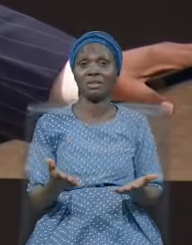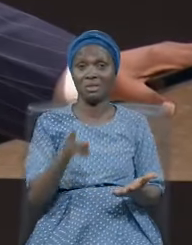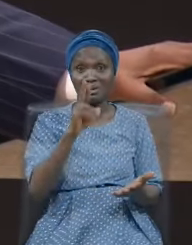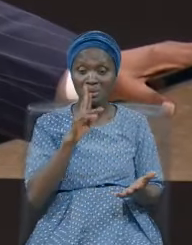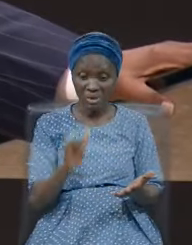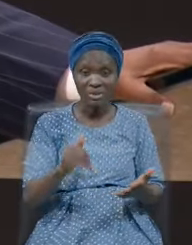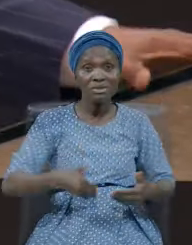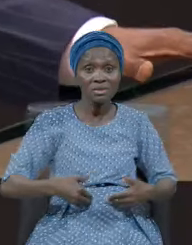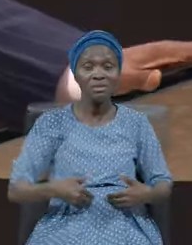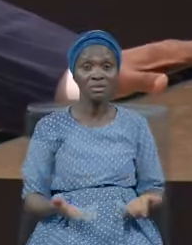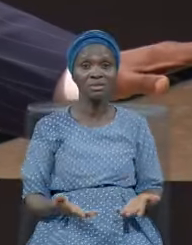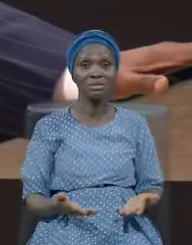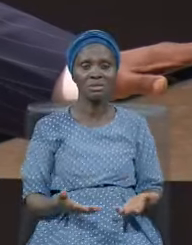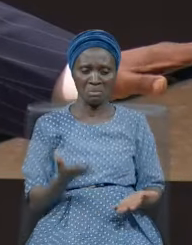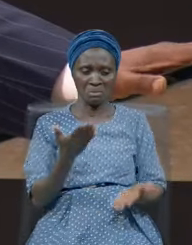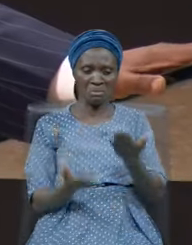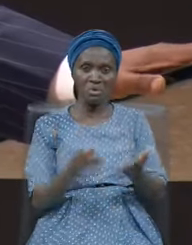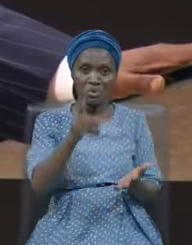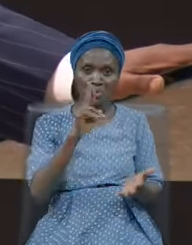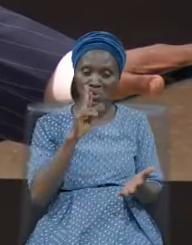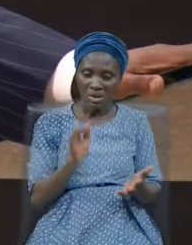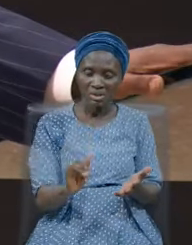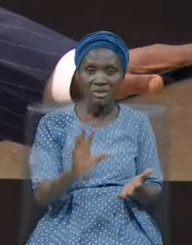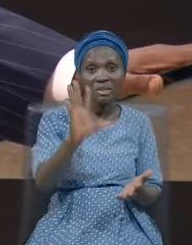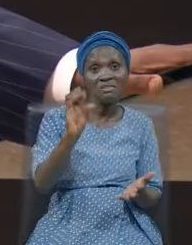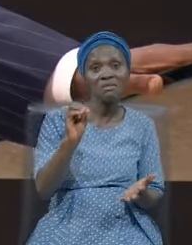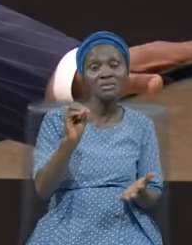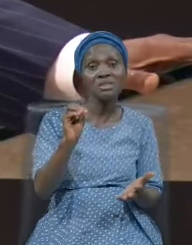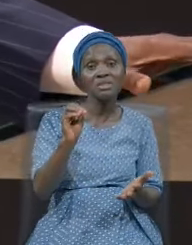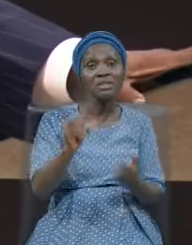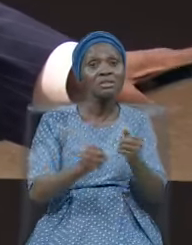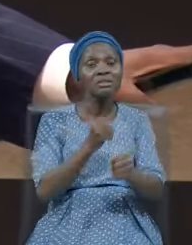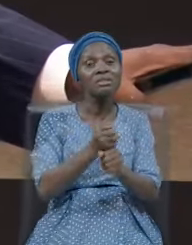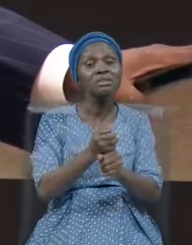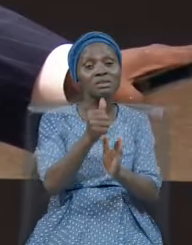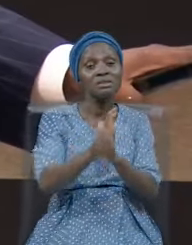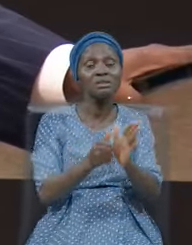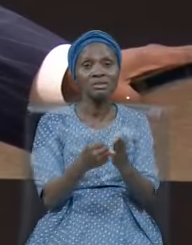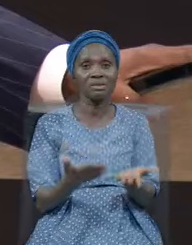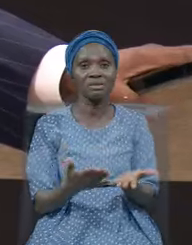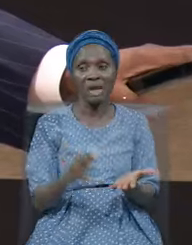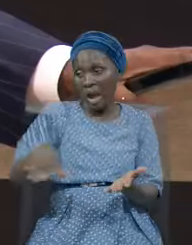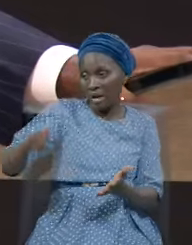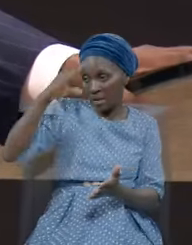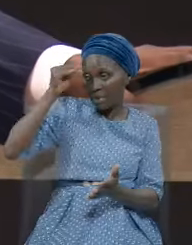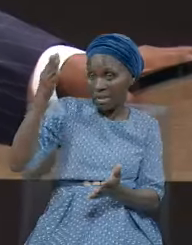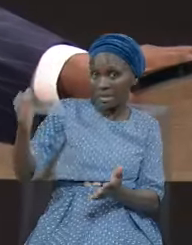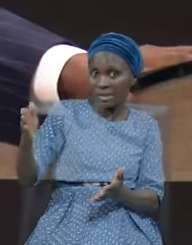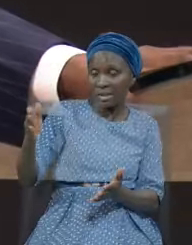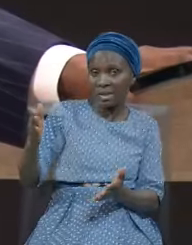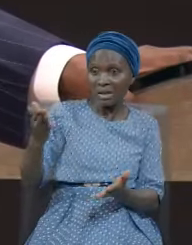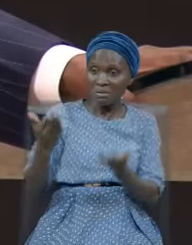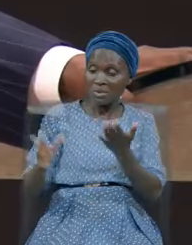When I say young, maybe you're 50. Another man is 70. And the 50-year-old person wants